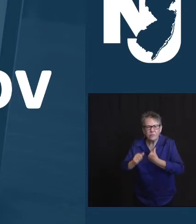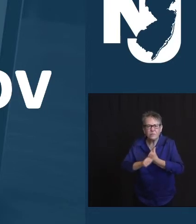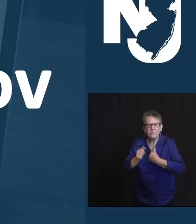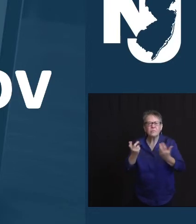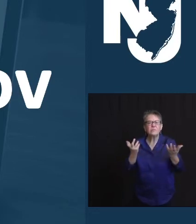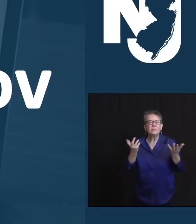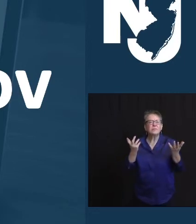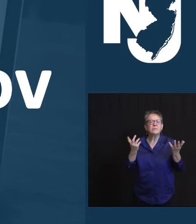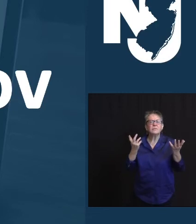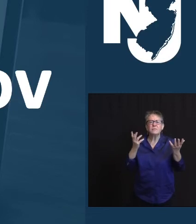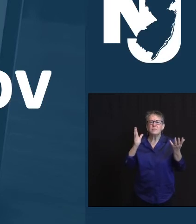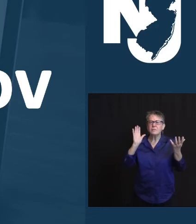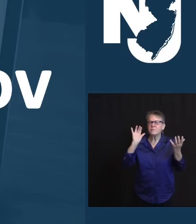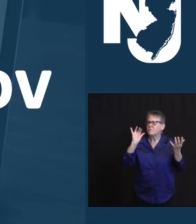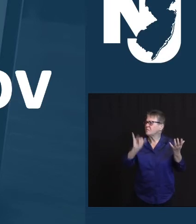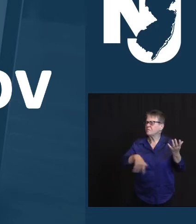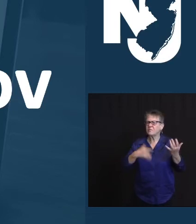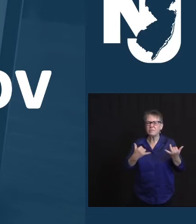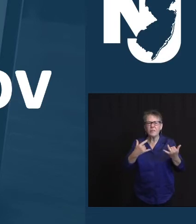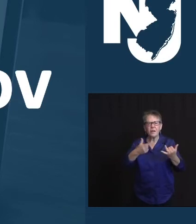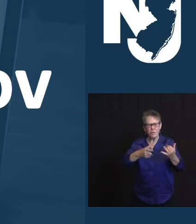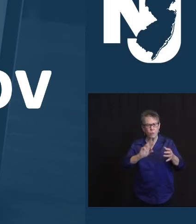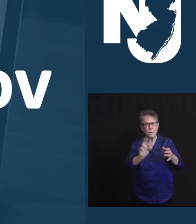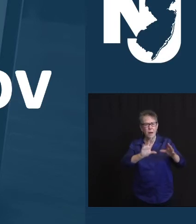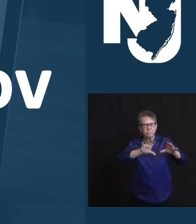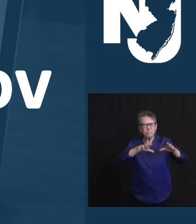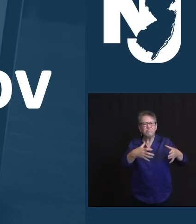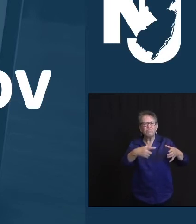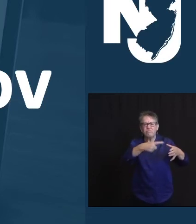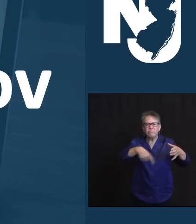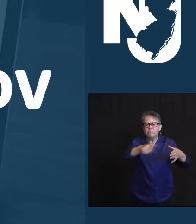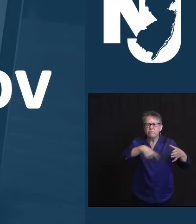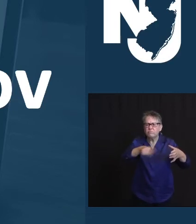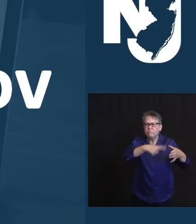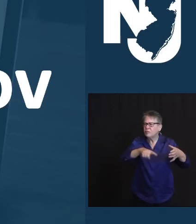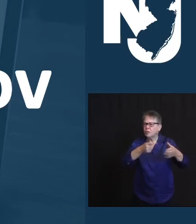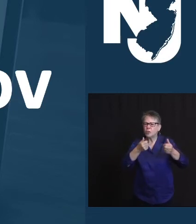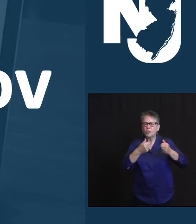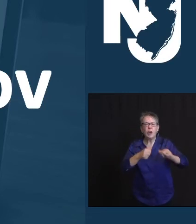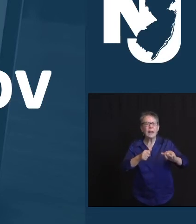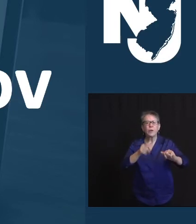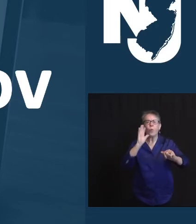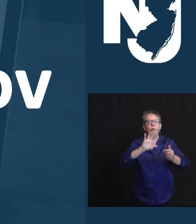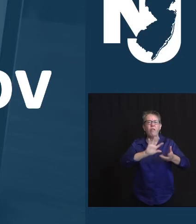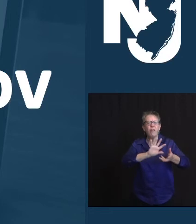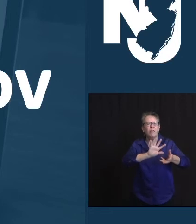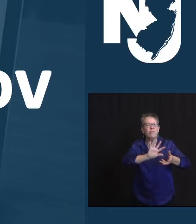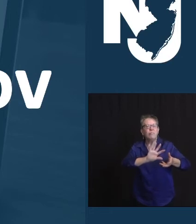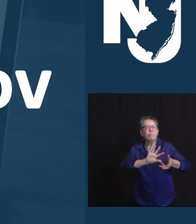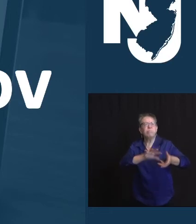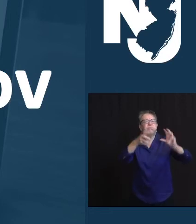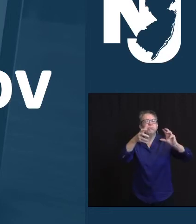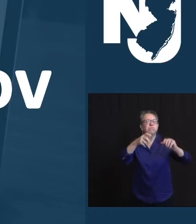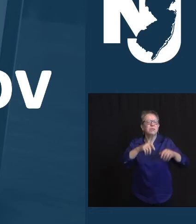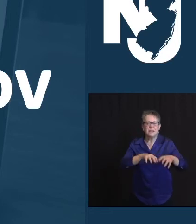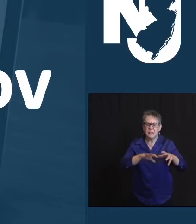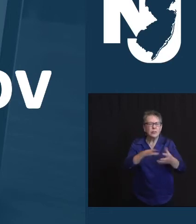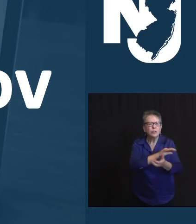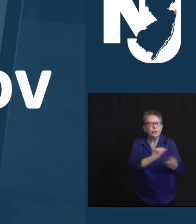openly and unabashedly working to undermine our constitutional norms, and there is no other word for it, and